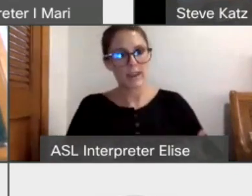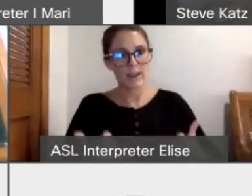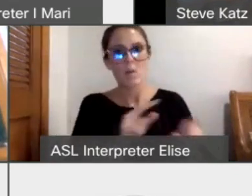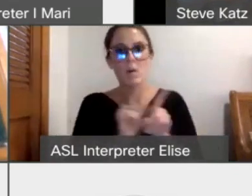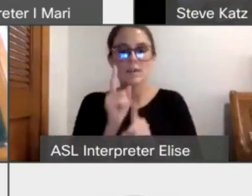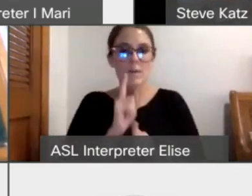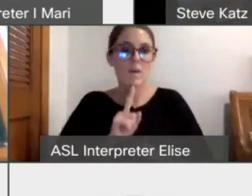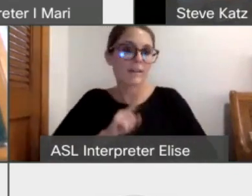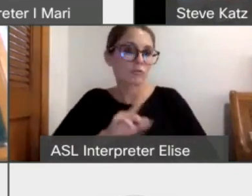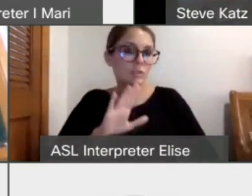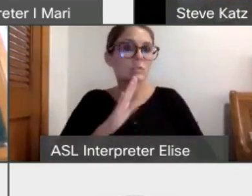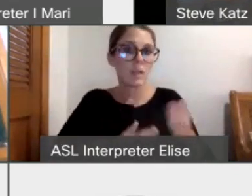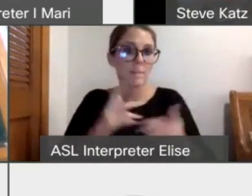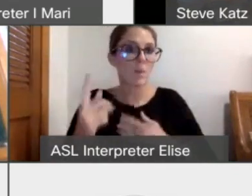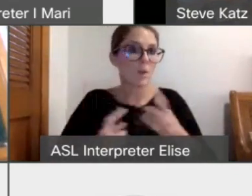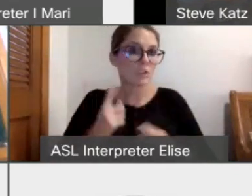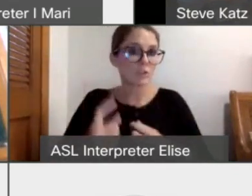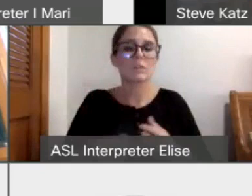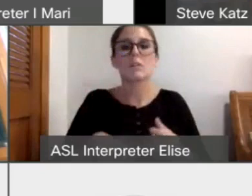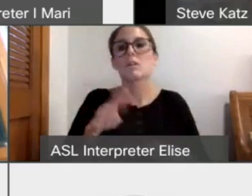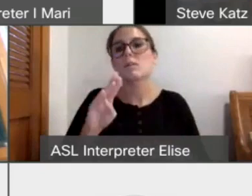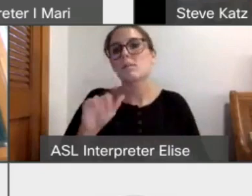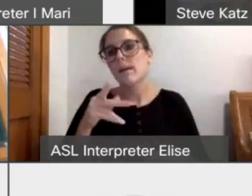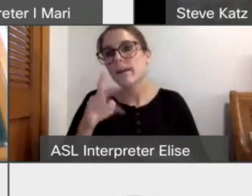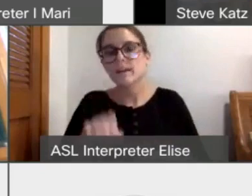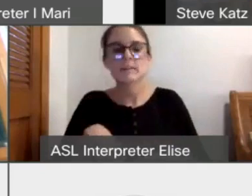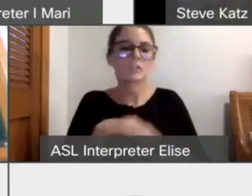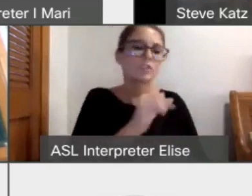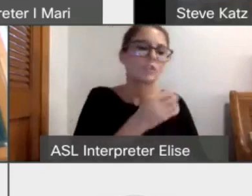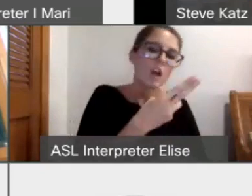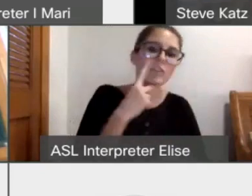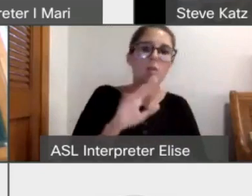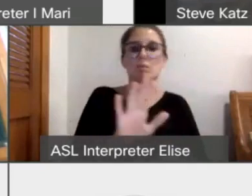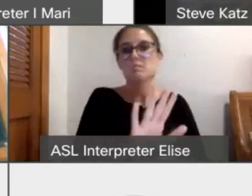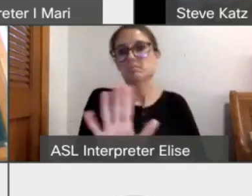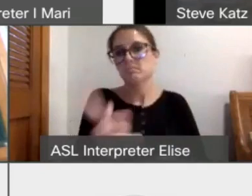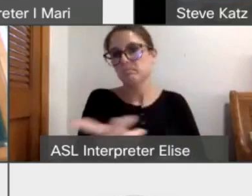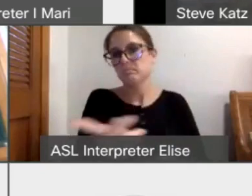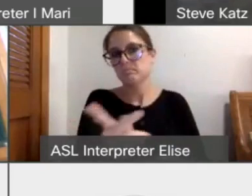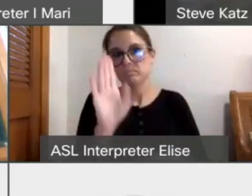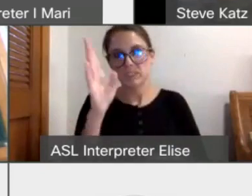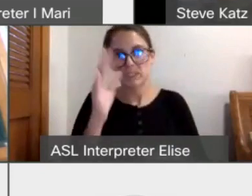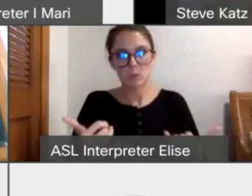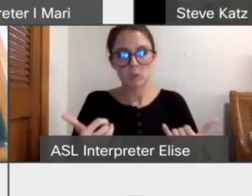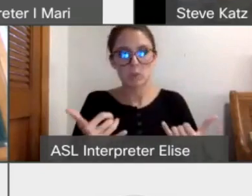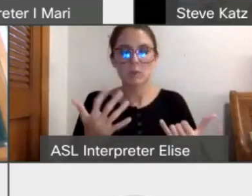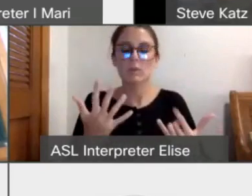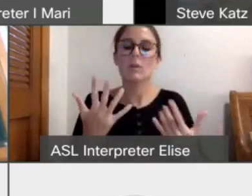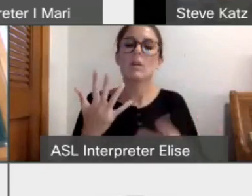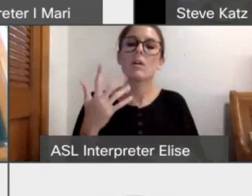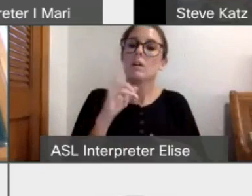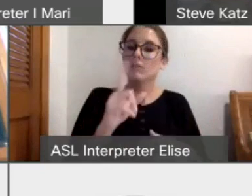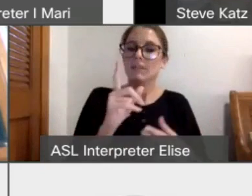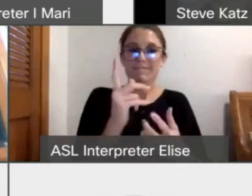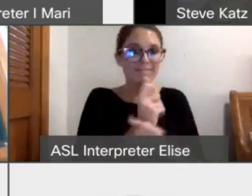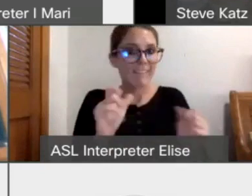some questions, and to Mike and Josh for their presentations as well. Wishing everybody a safe, healthy, and